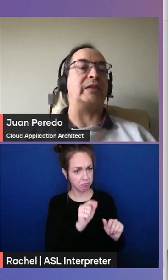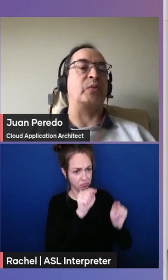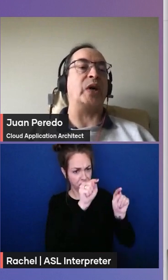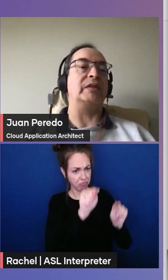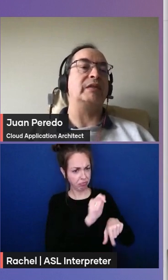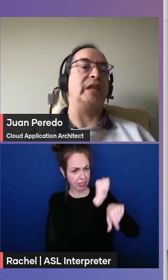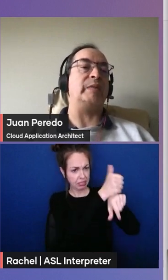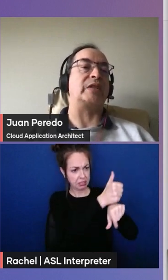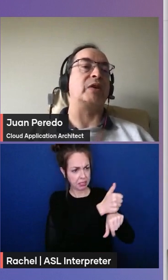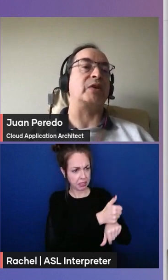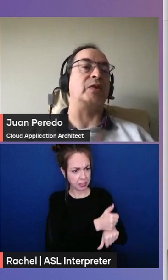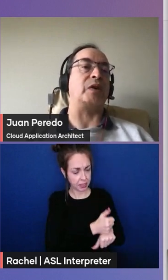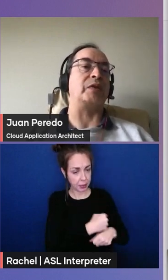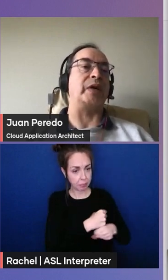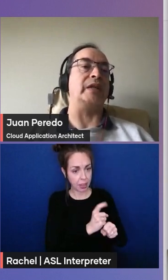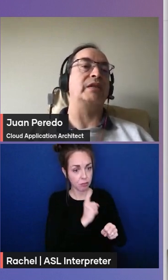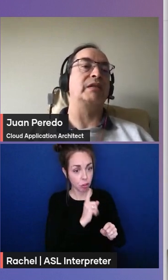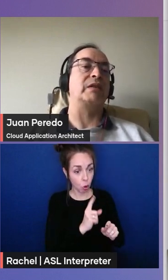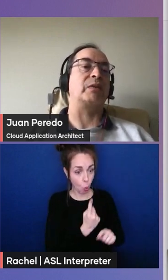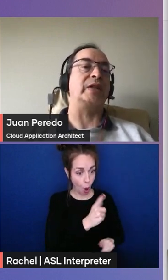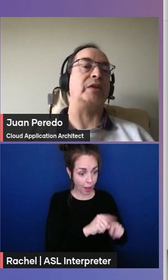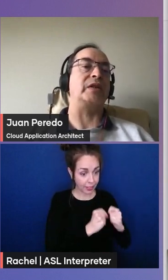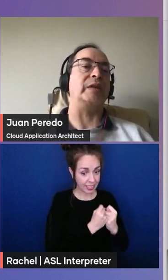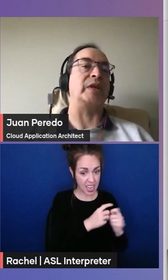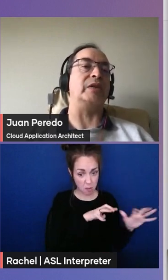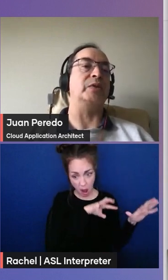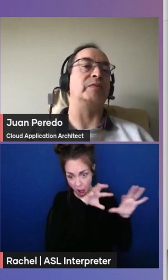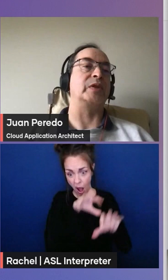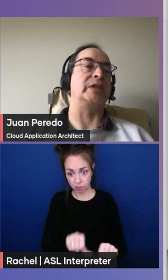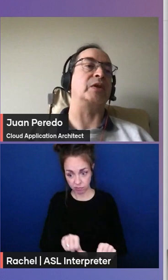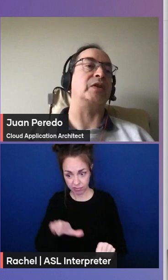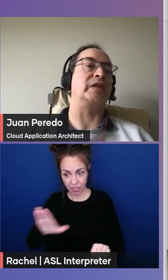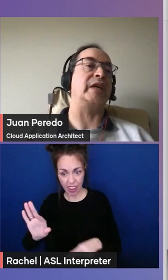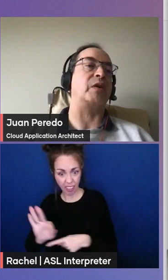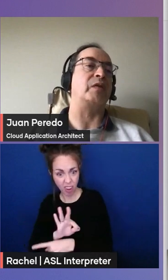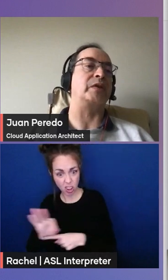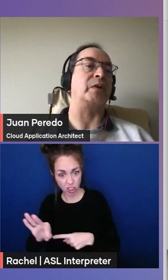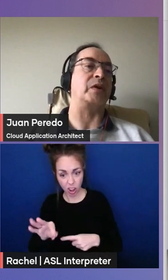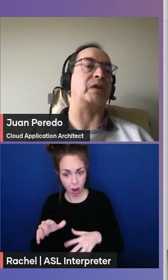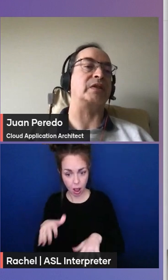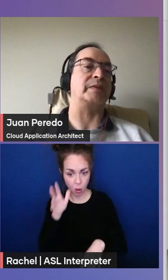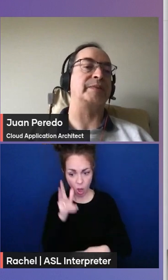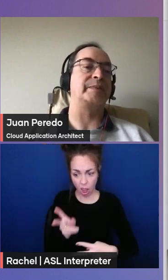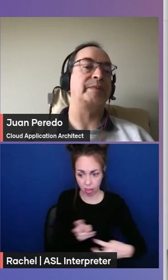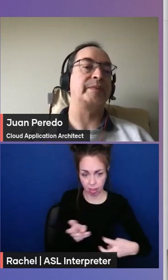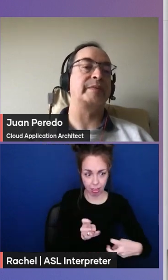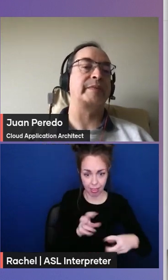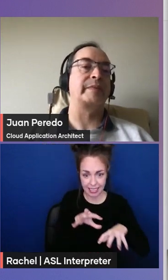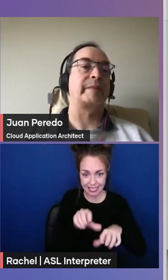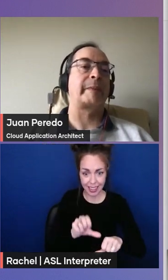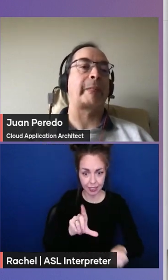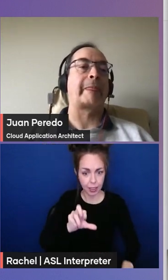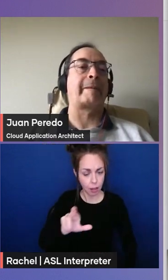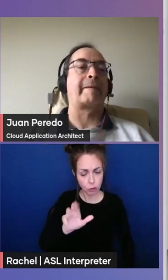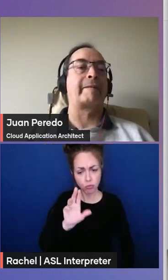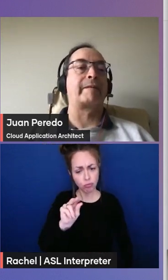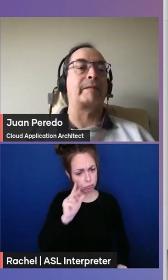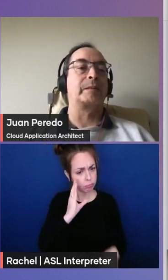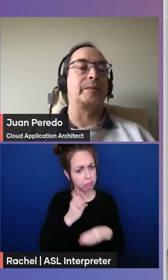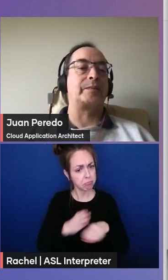that one team is not going to override what the other team can do. So it's not going to take over the whole cluster.